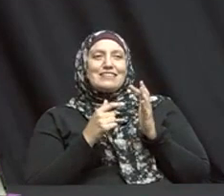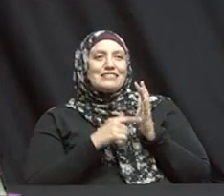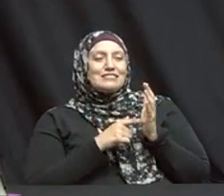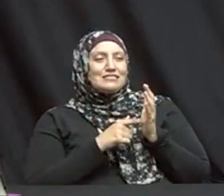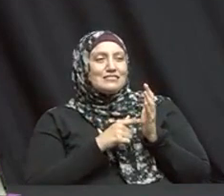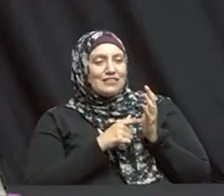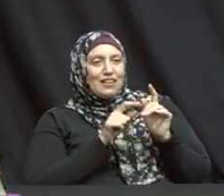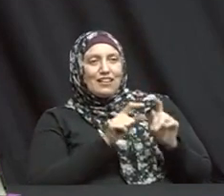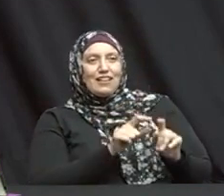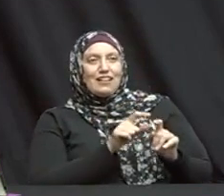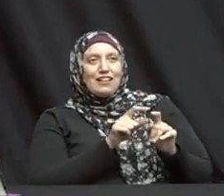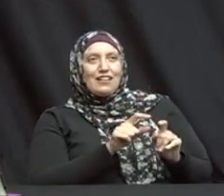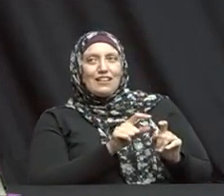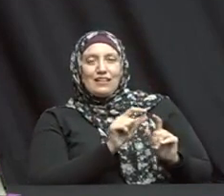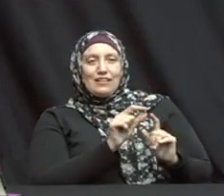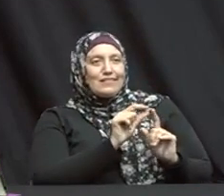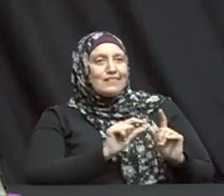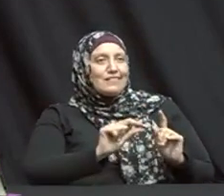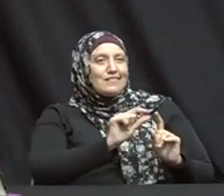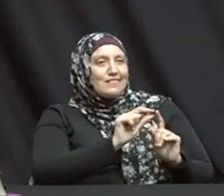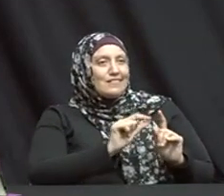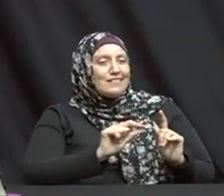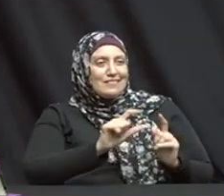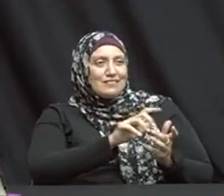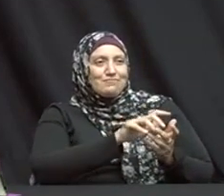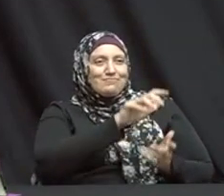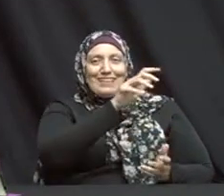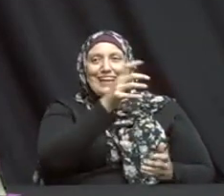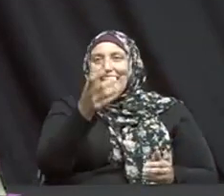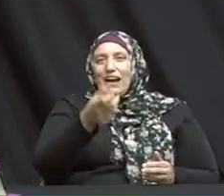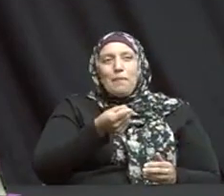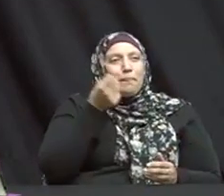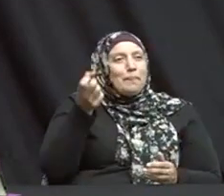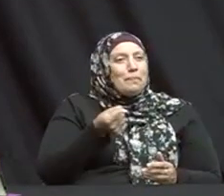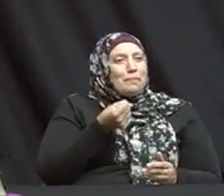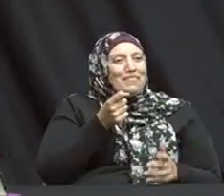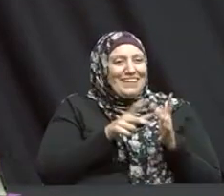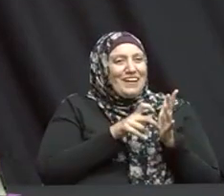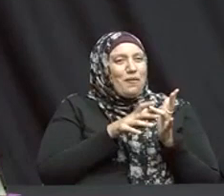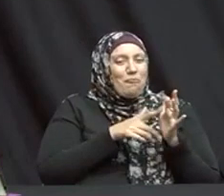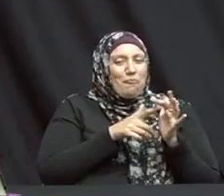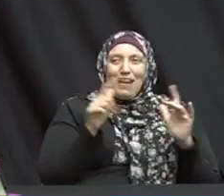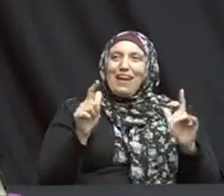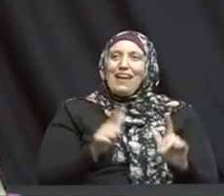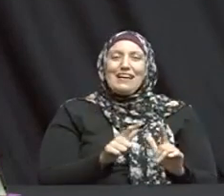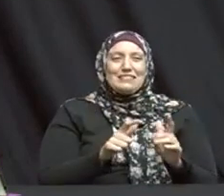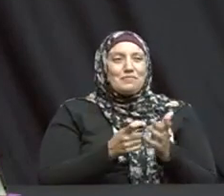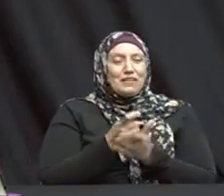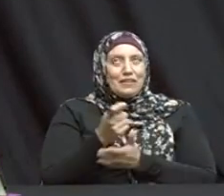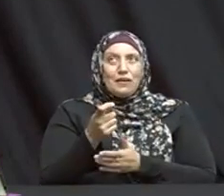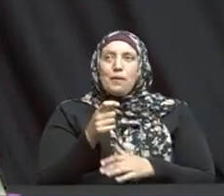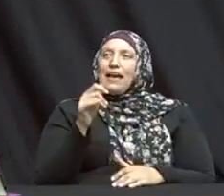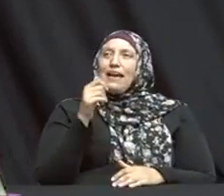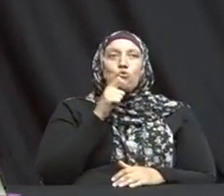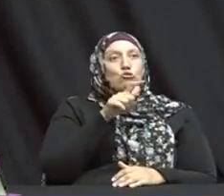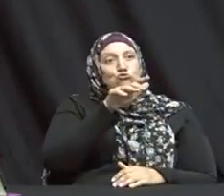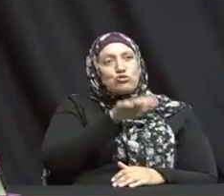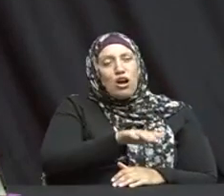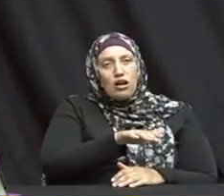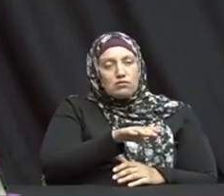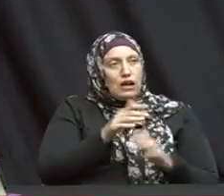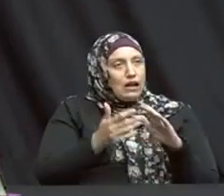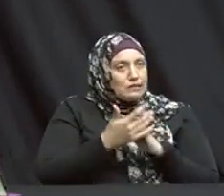if a testamentary trust is formed, even for minor children or a disabled child or someone else for which the testator wants